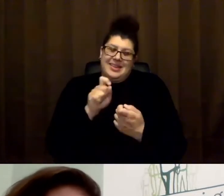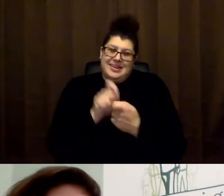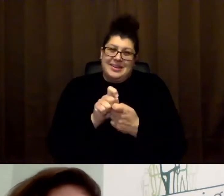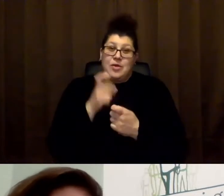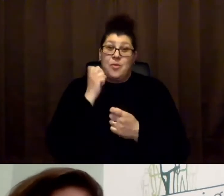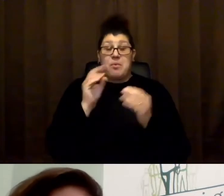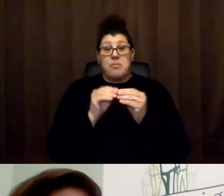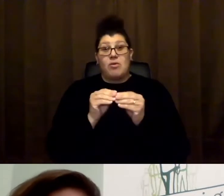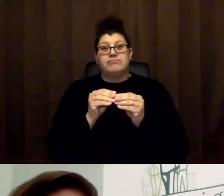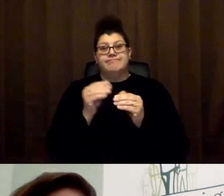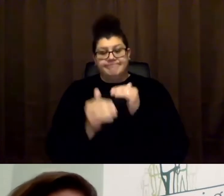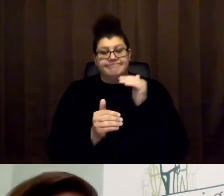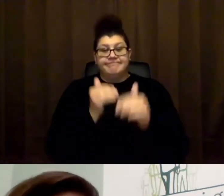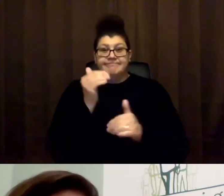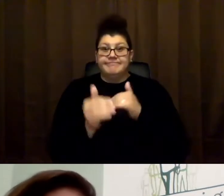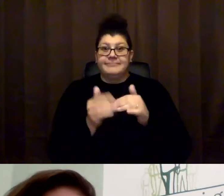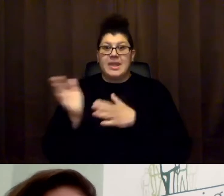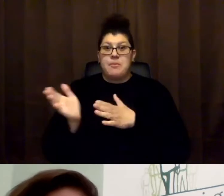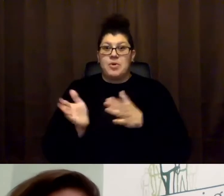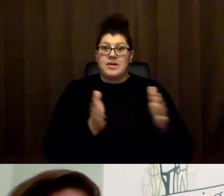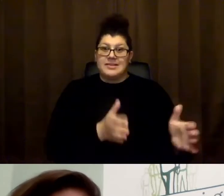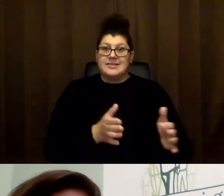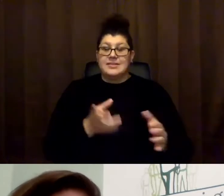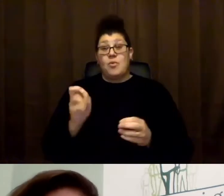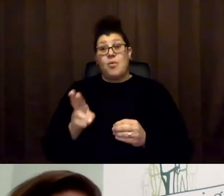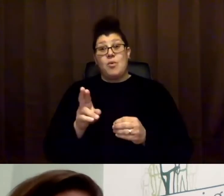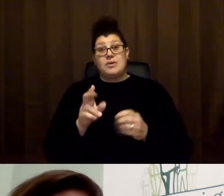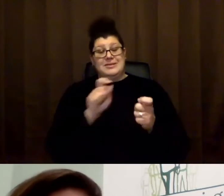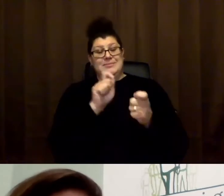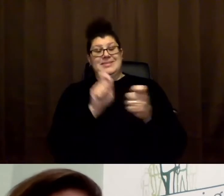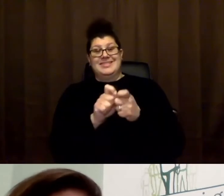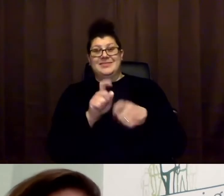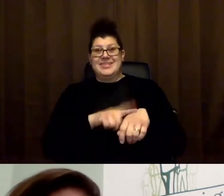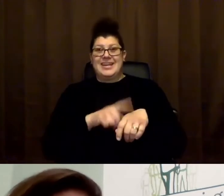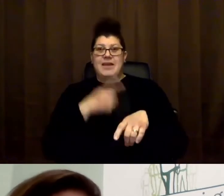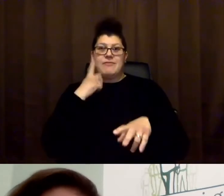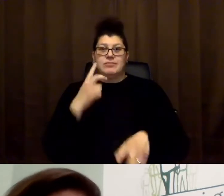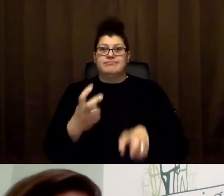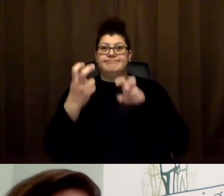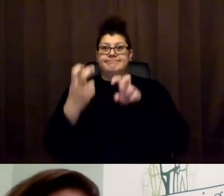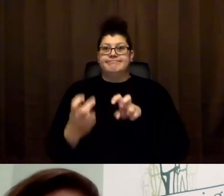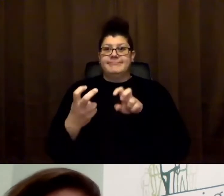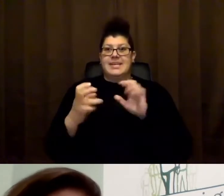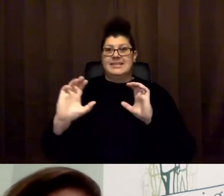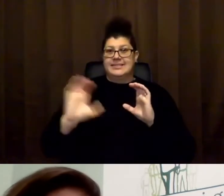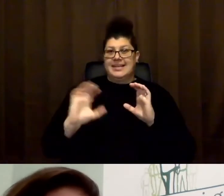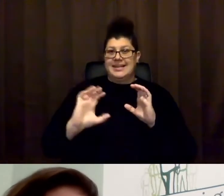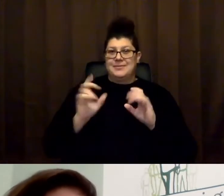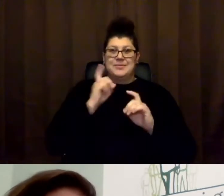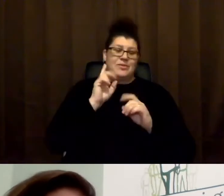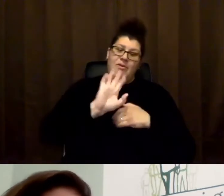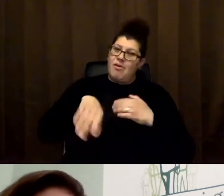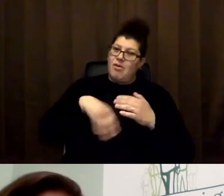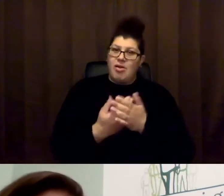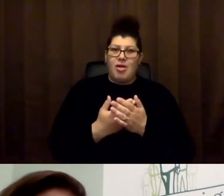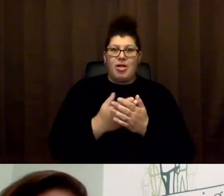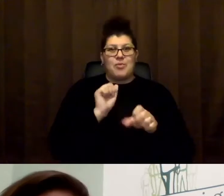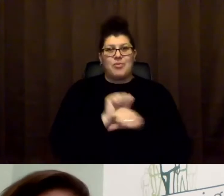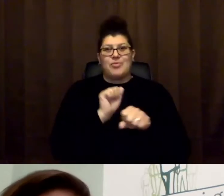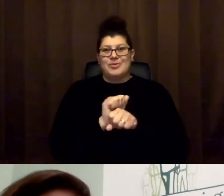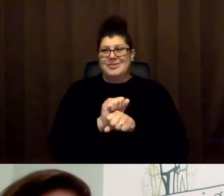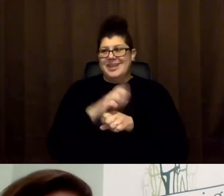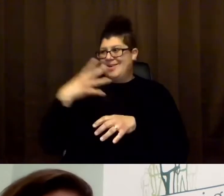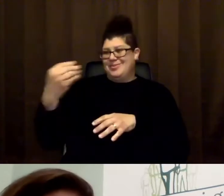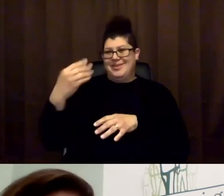process, we can give people dedicated times to sit and talk to one of us, because we're still all working remotely, and unfortunately we don't